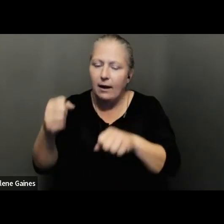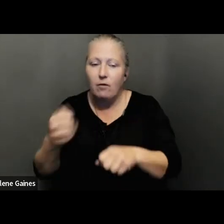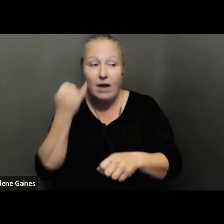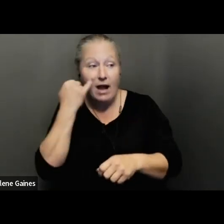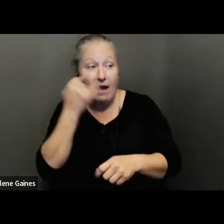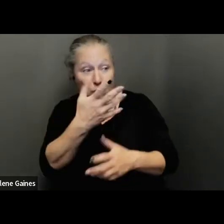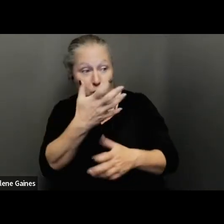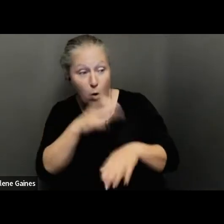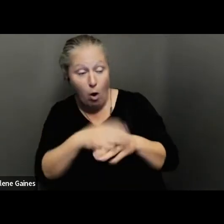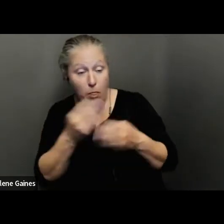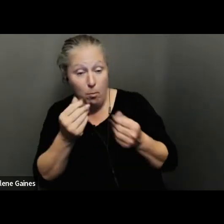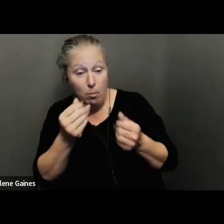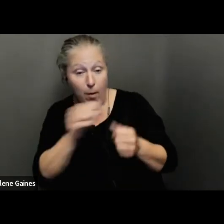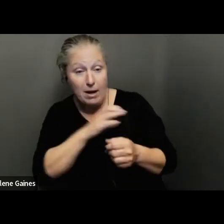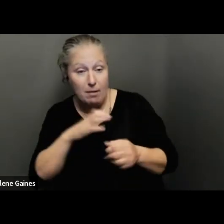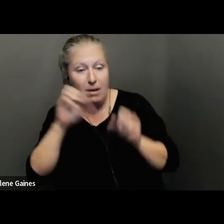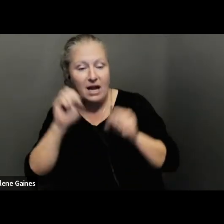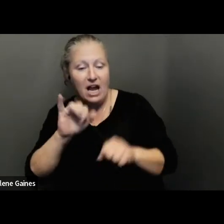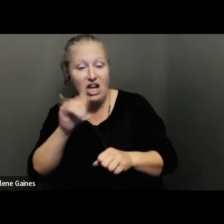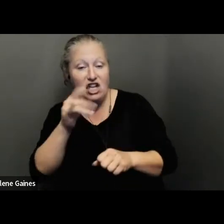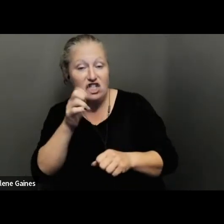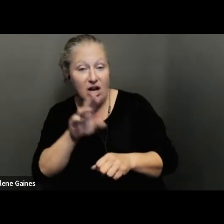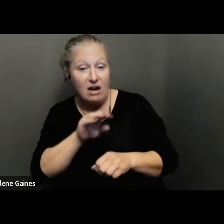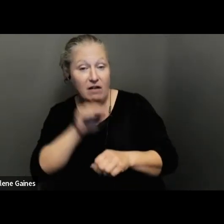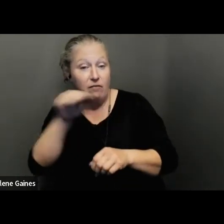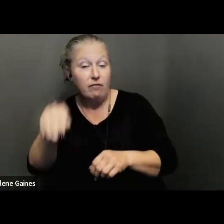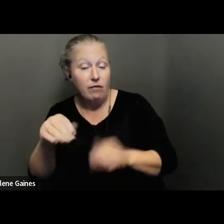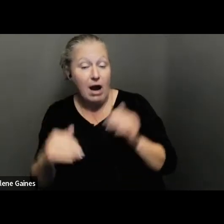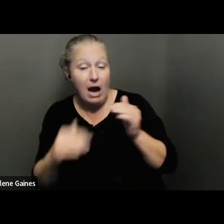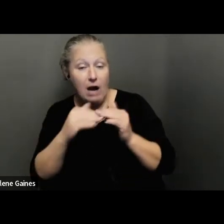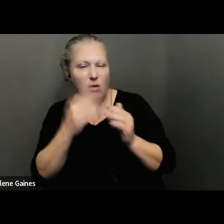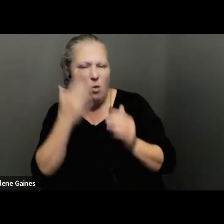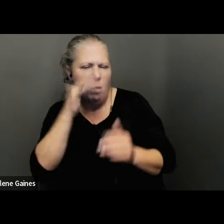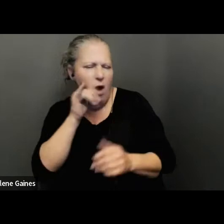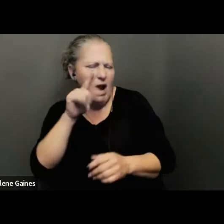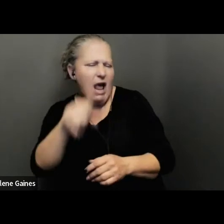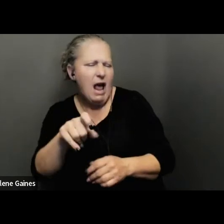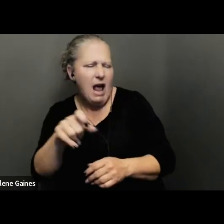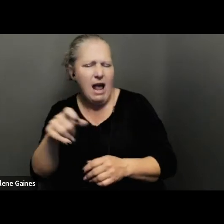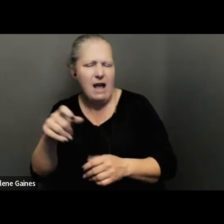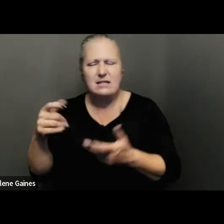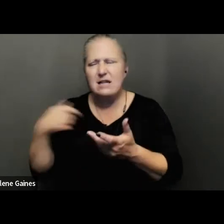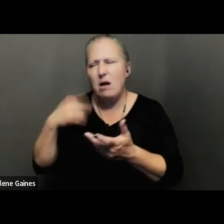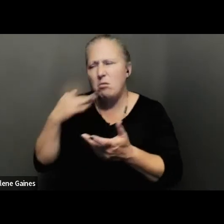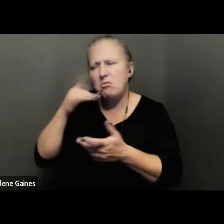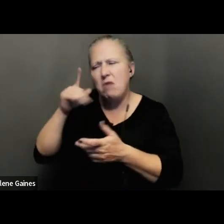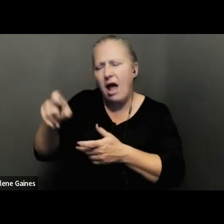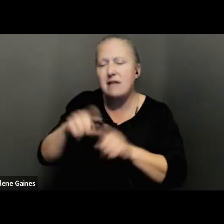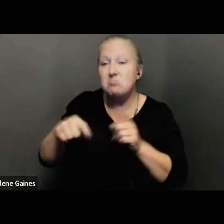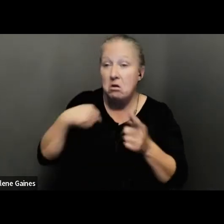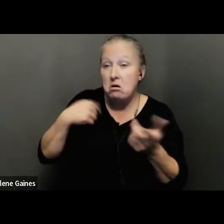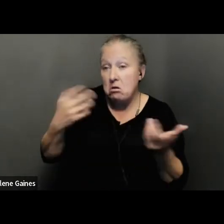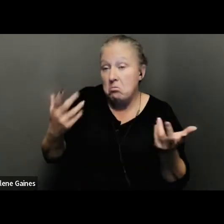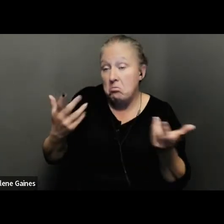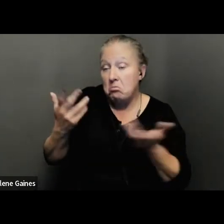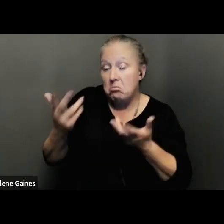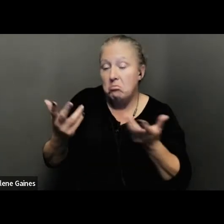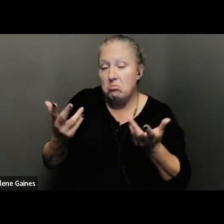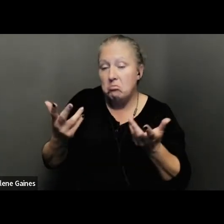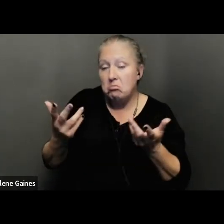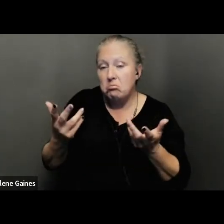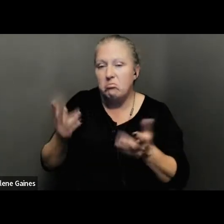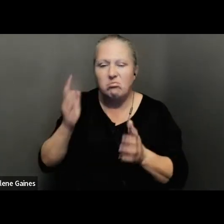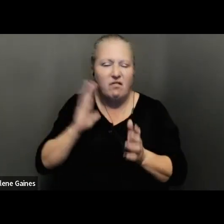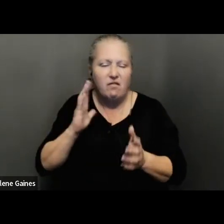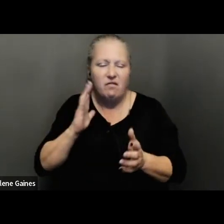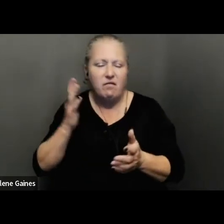be on the property committee, we can have Jennifer be on the equity advisory. Well, I wouldn't ask her because I'm impartial. I mean, but I do like. Okay, so we can leave that up in the